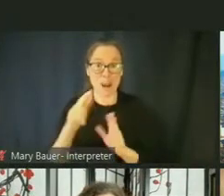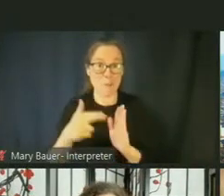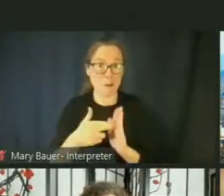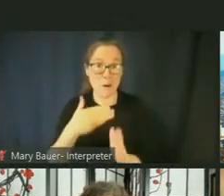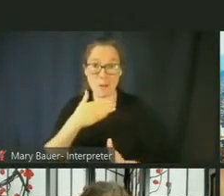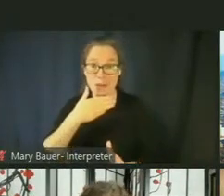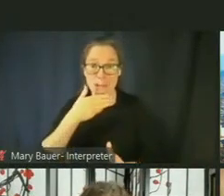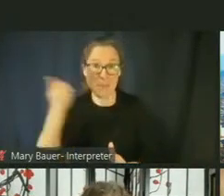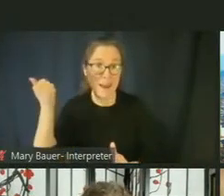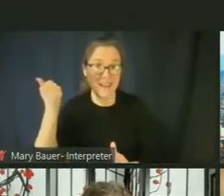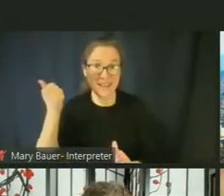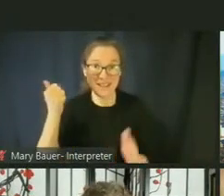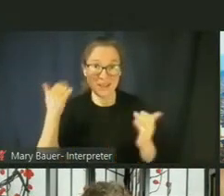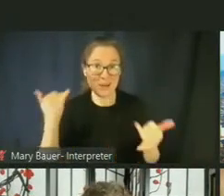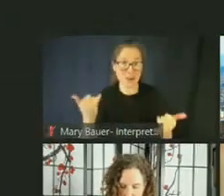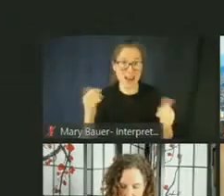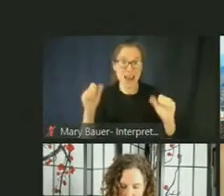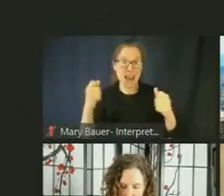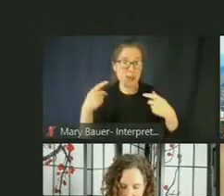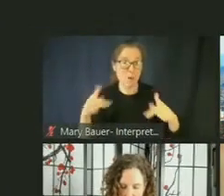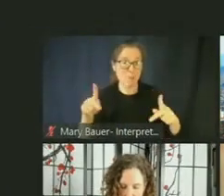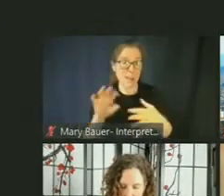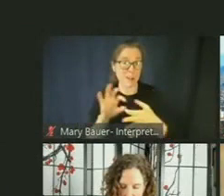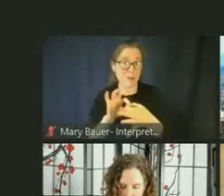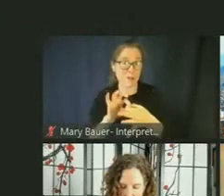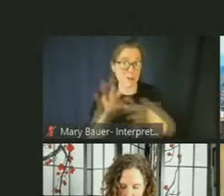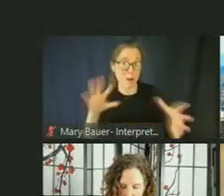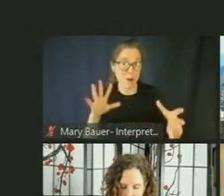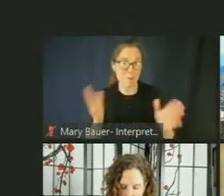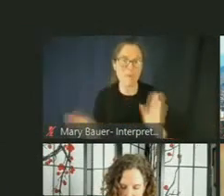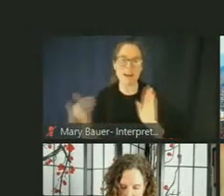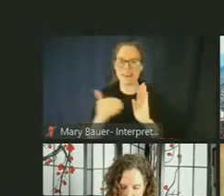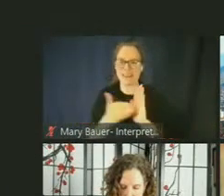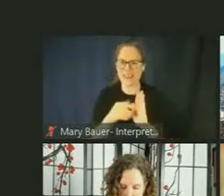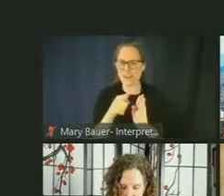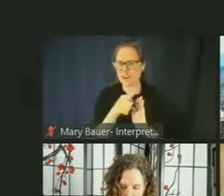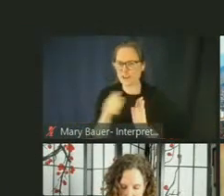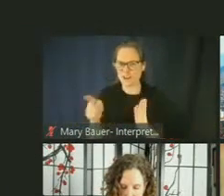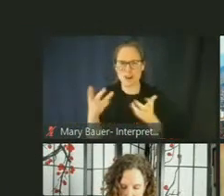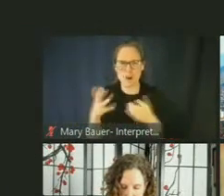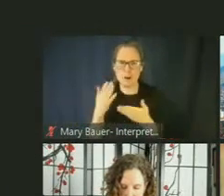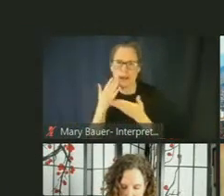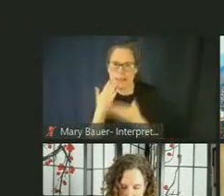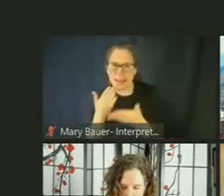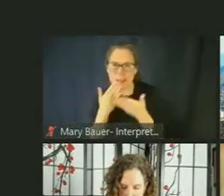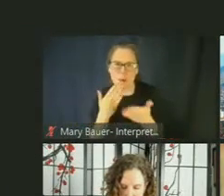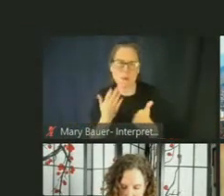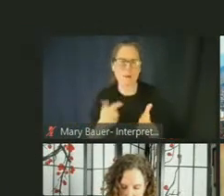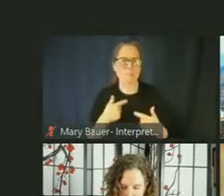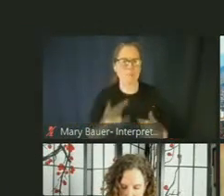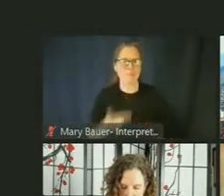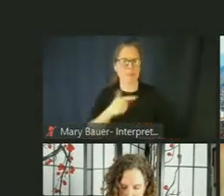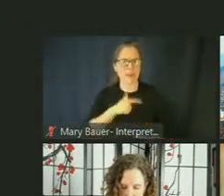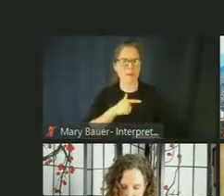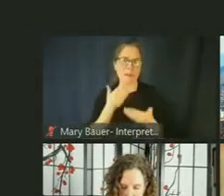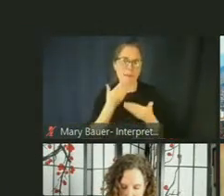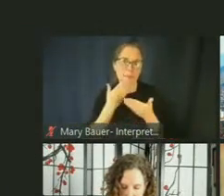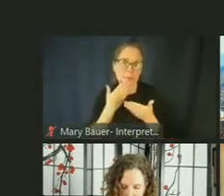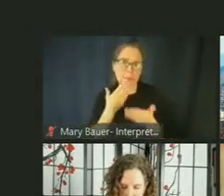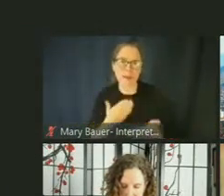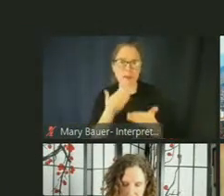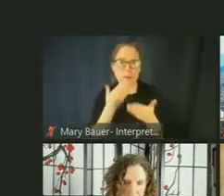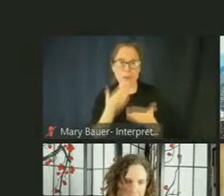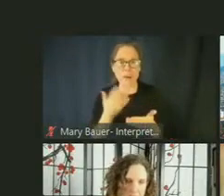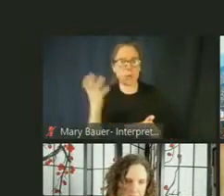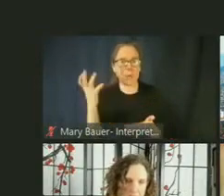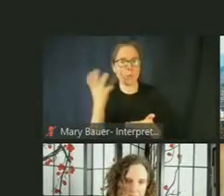to let everybody go. But again, I know Danny thanked everybody. I just wanted to thank and acknowledge our very illuminating panel